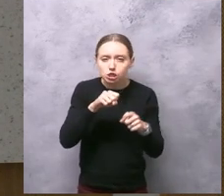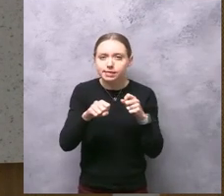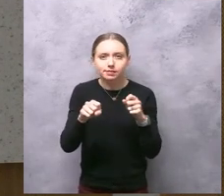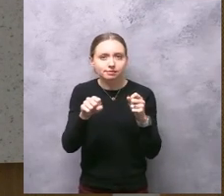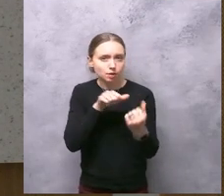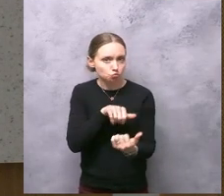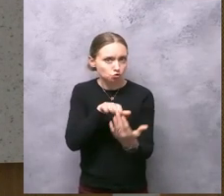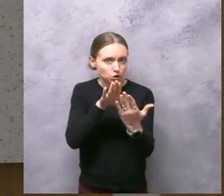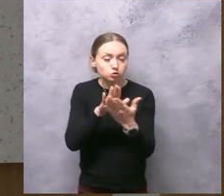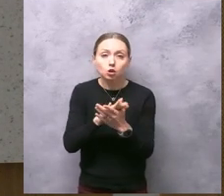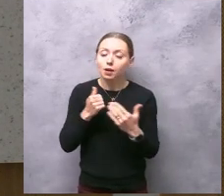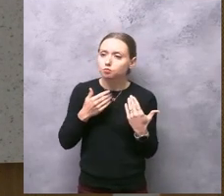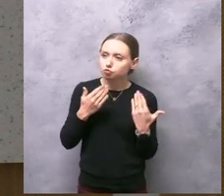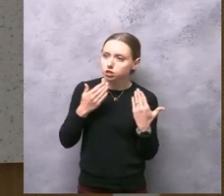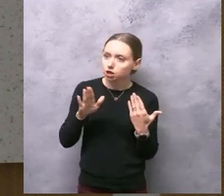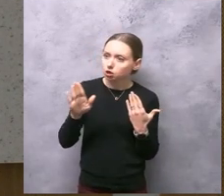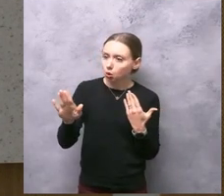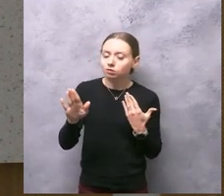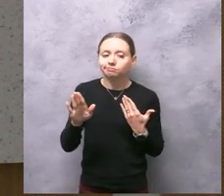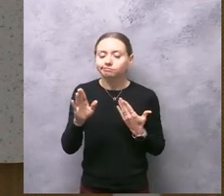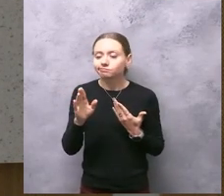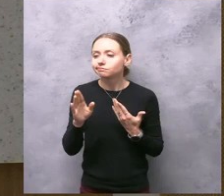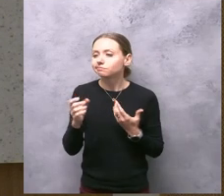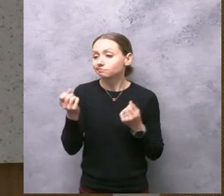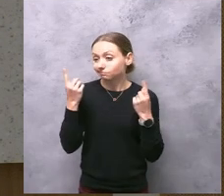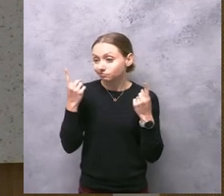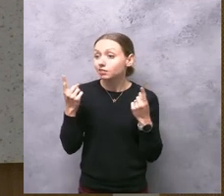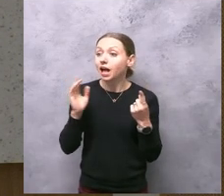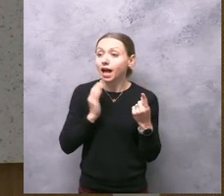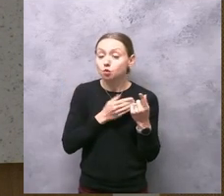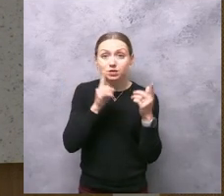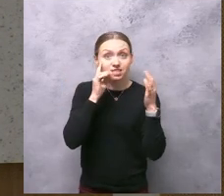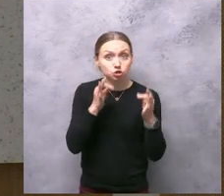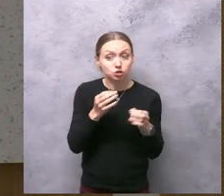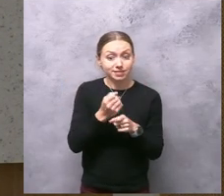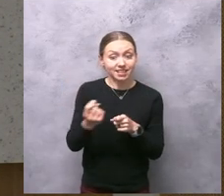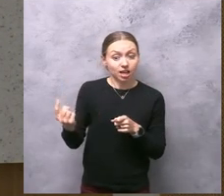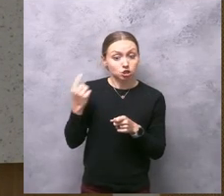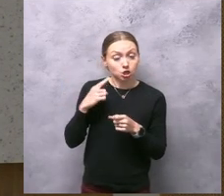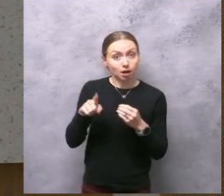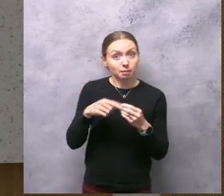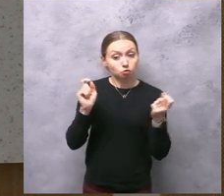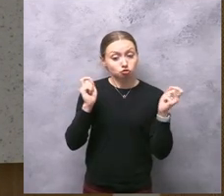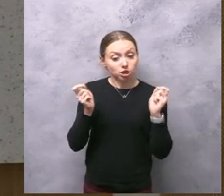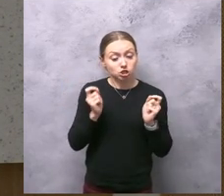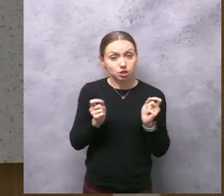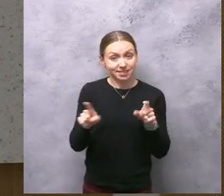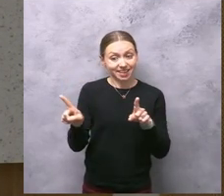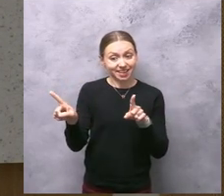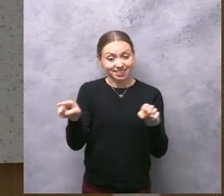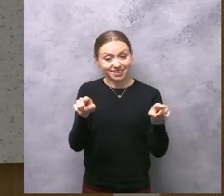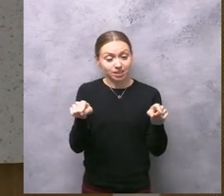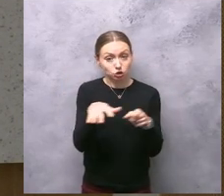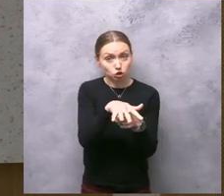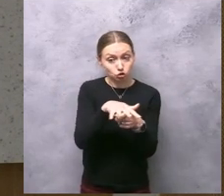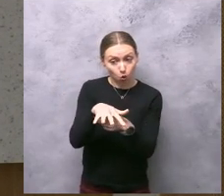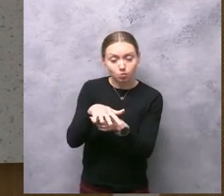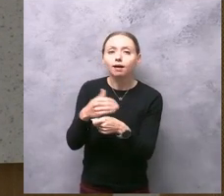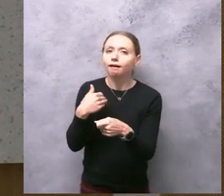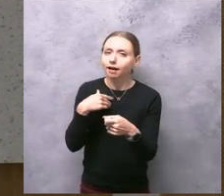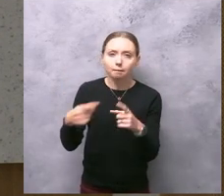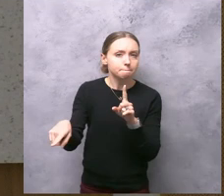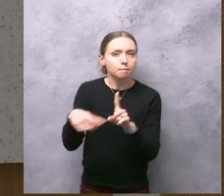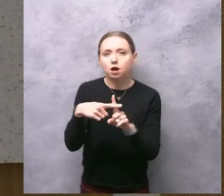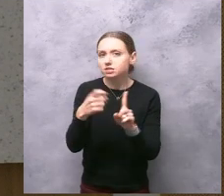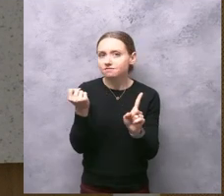the validation that the hard decisions that we made last year regarding changing attendance zones had a positive impact in that